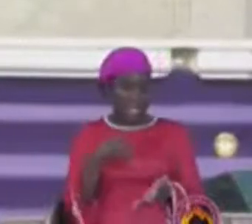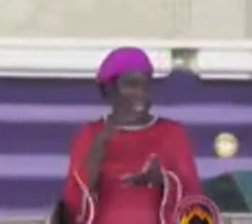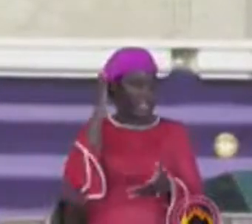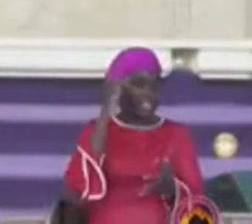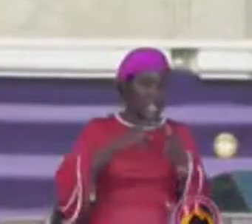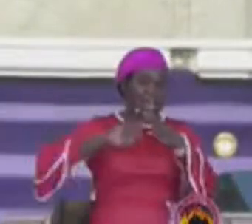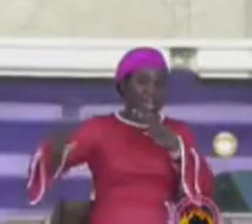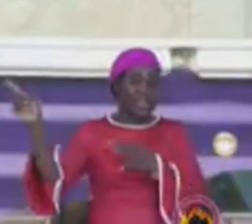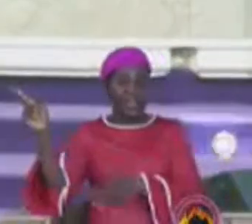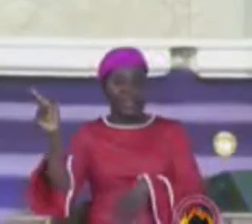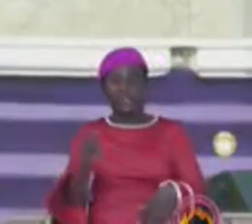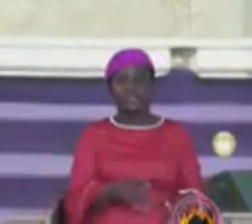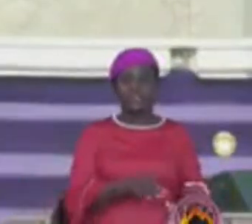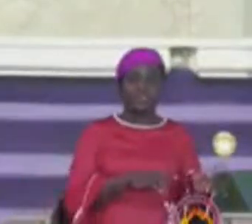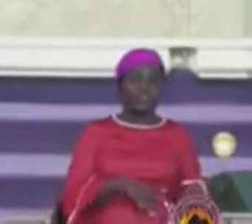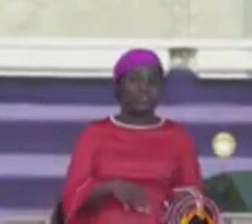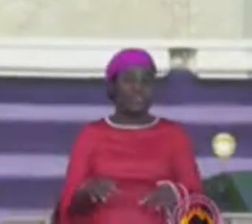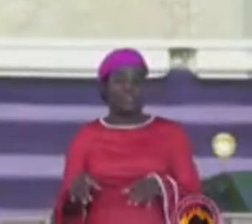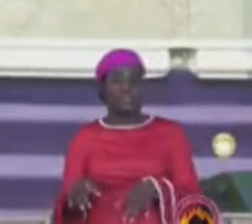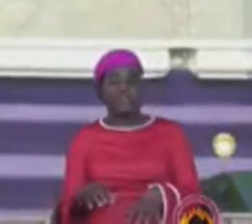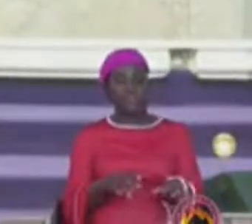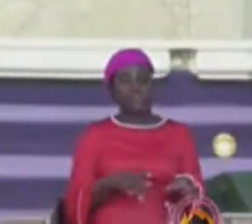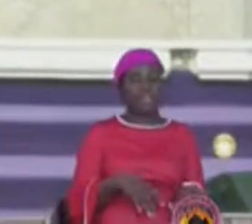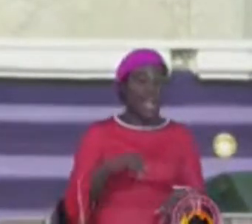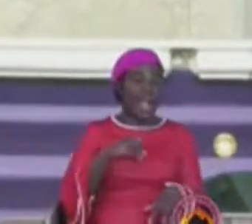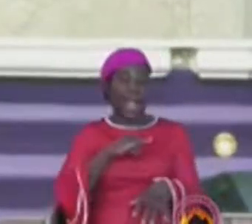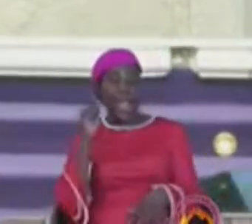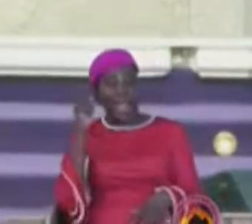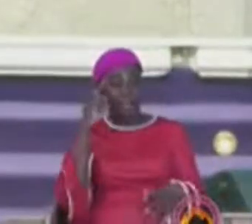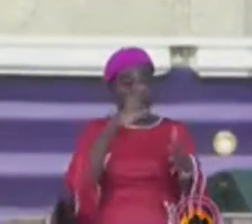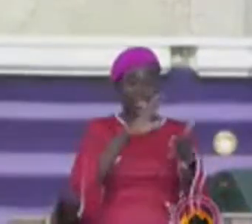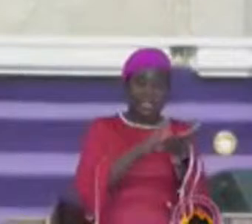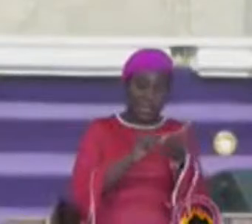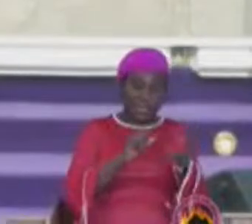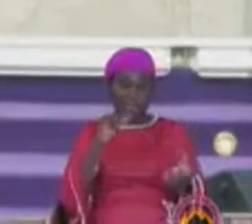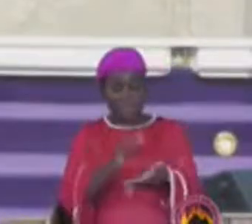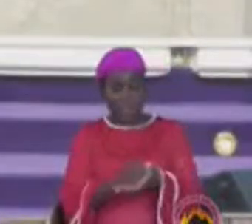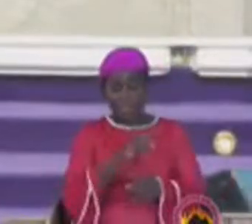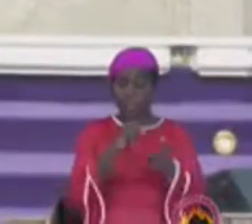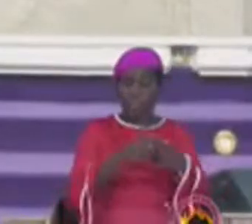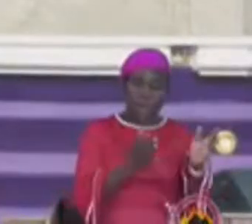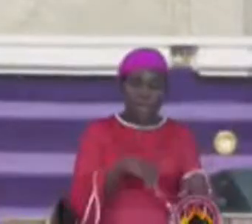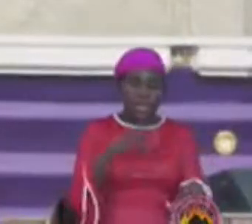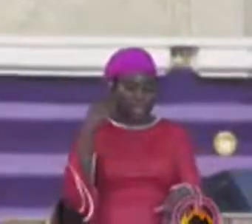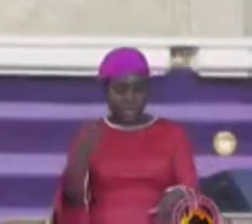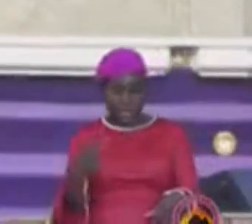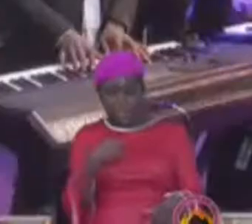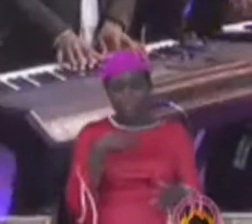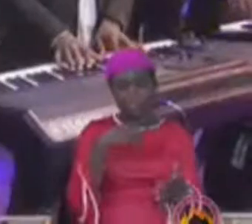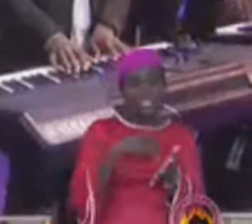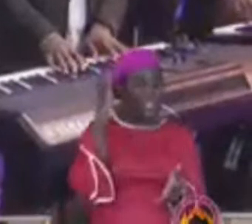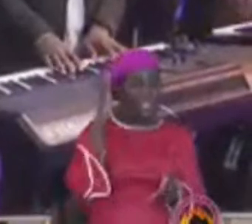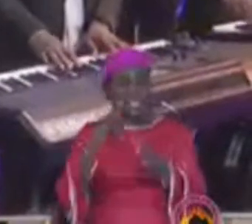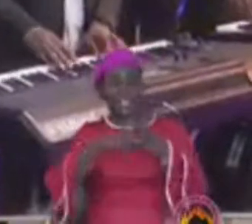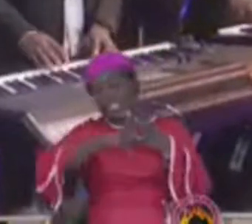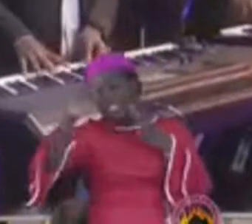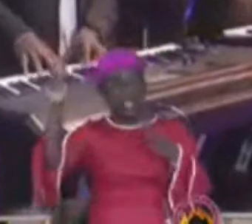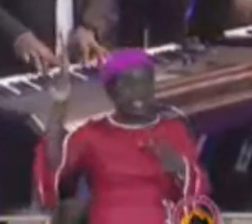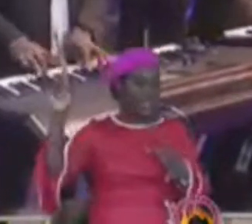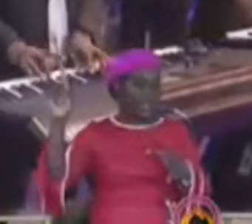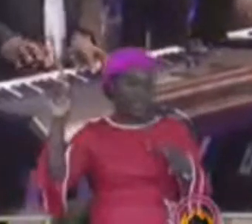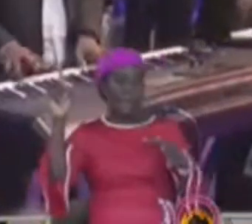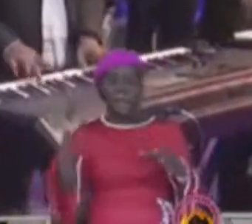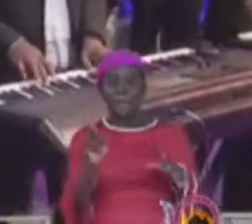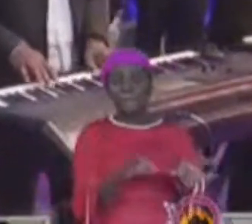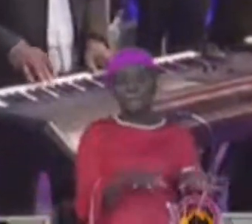wa mo igbo ki many so many would go igbo itu abari mi ate